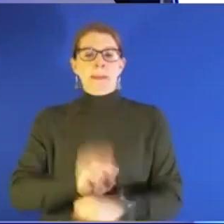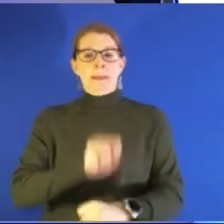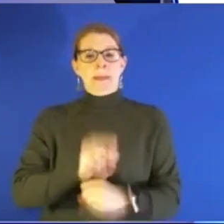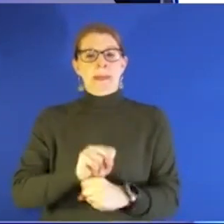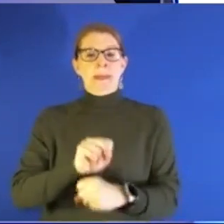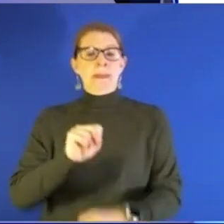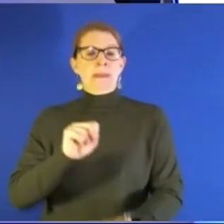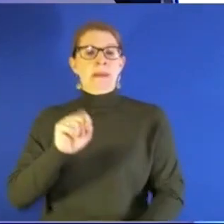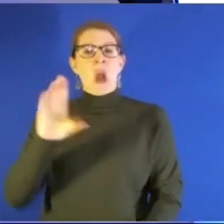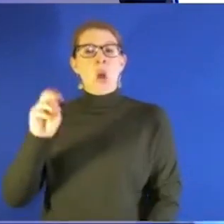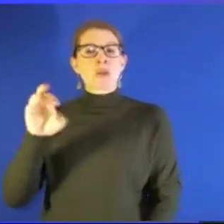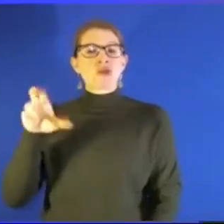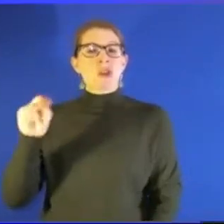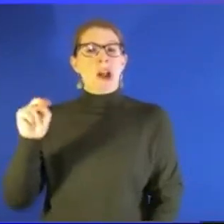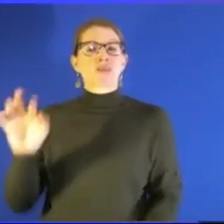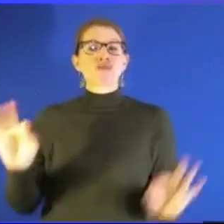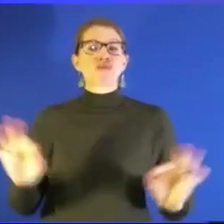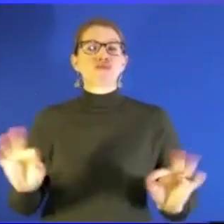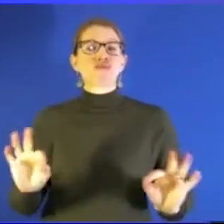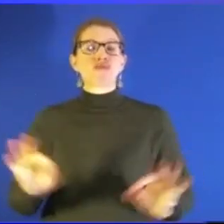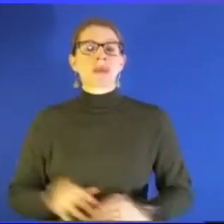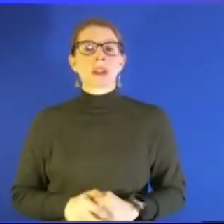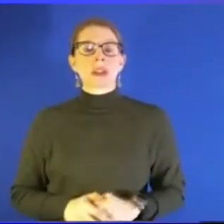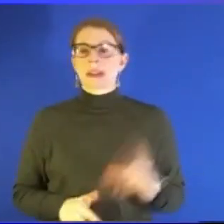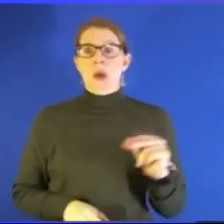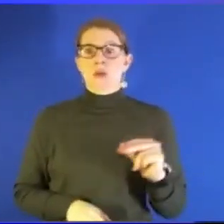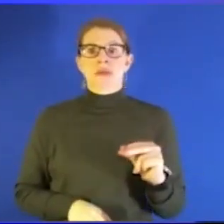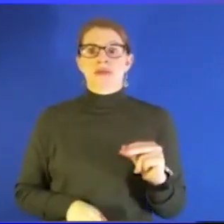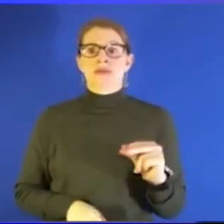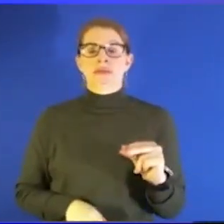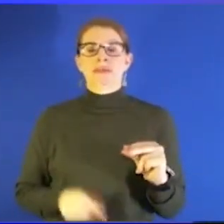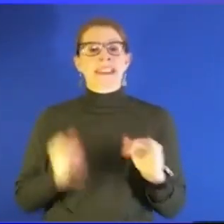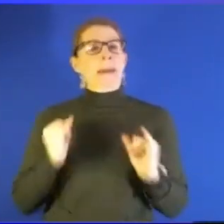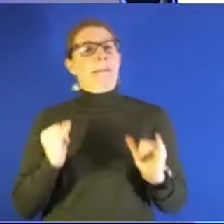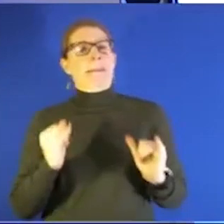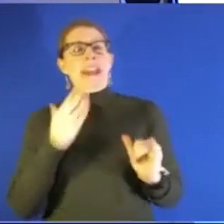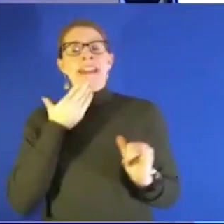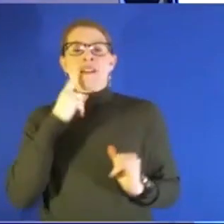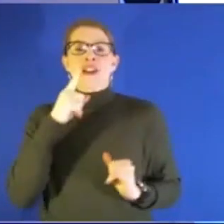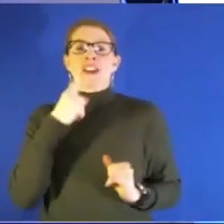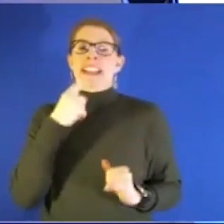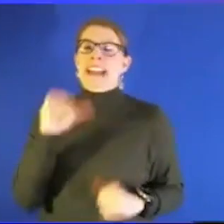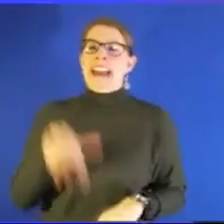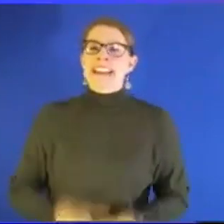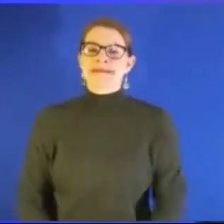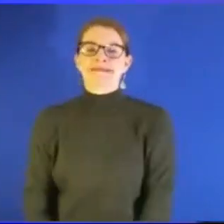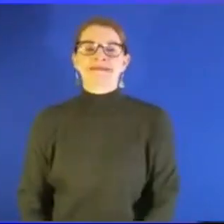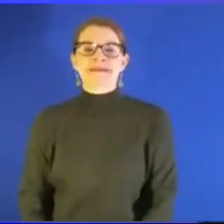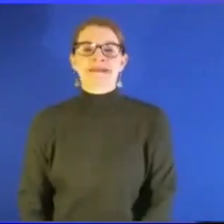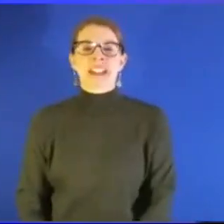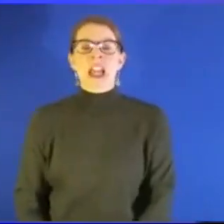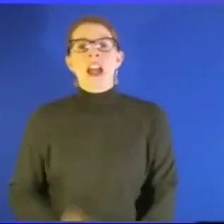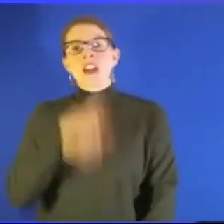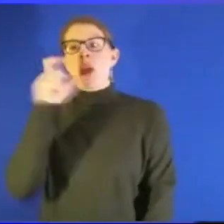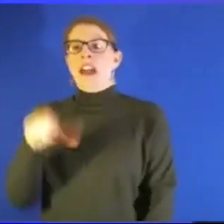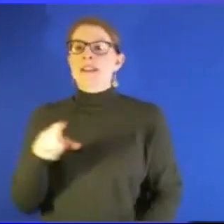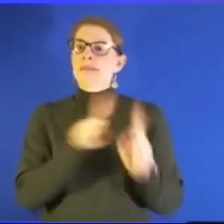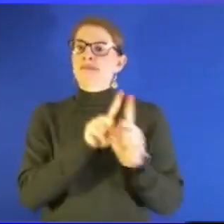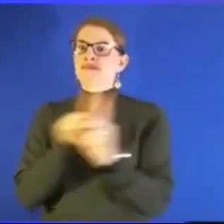bad? No. No, nah, me either. Thanks for saying that. So, don't have to walk you back.